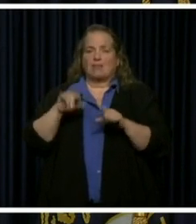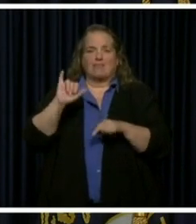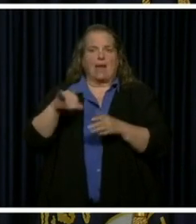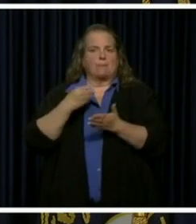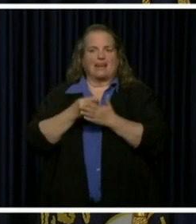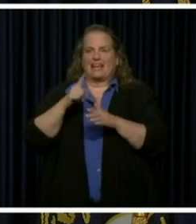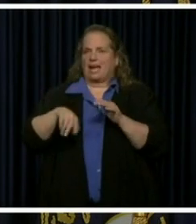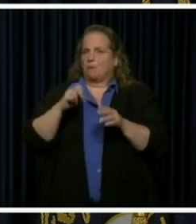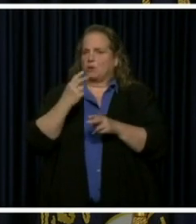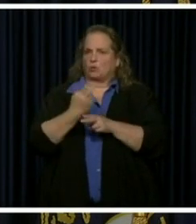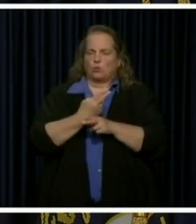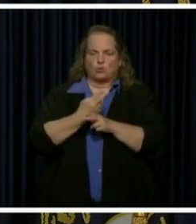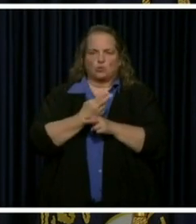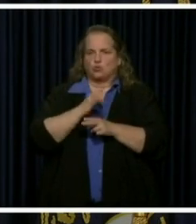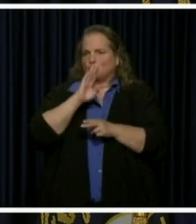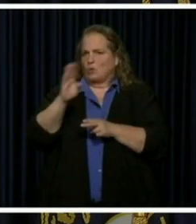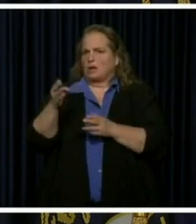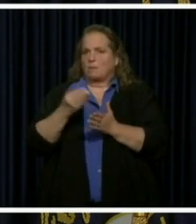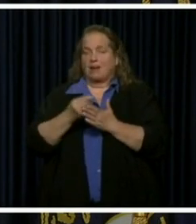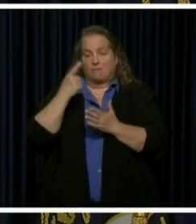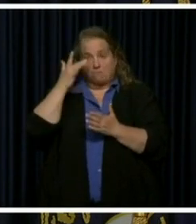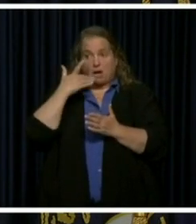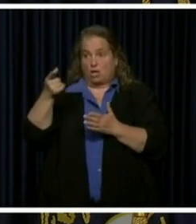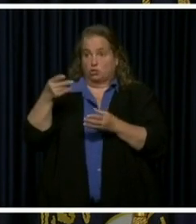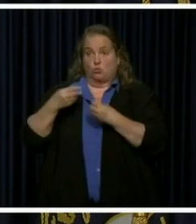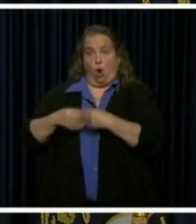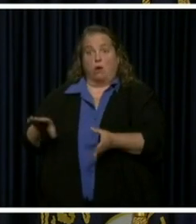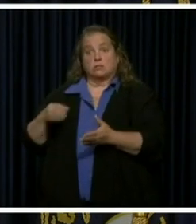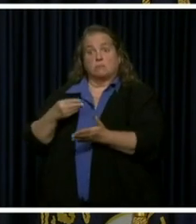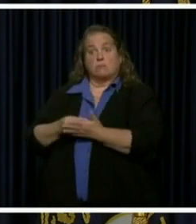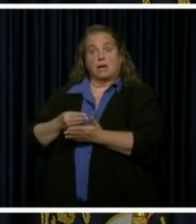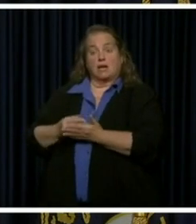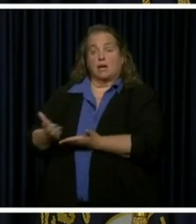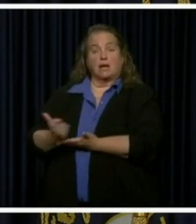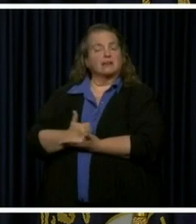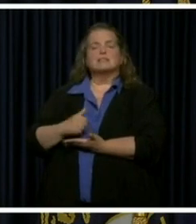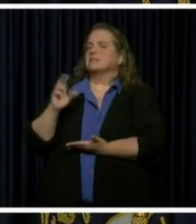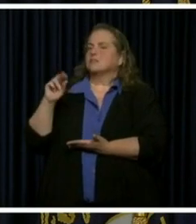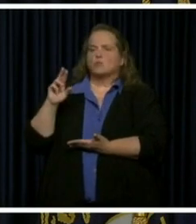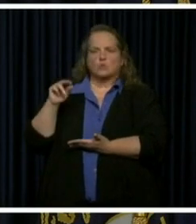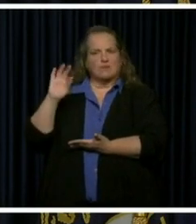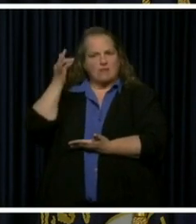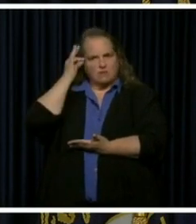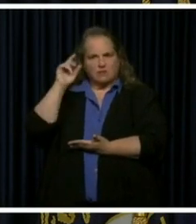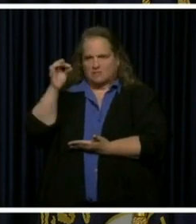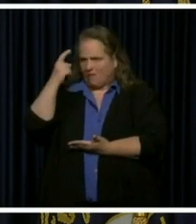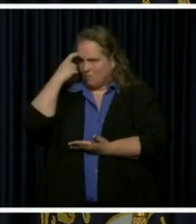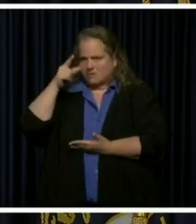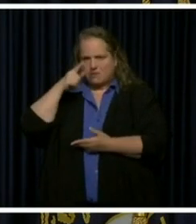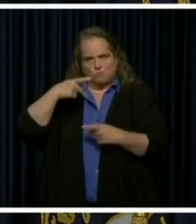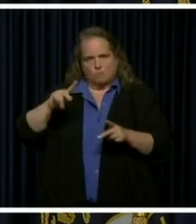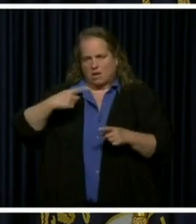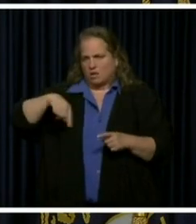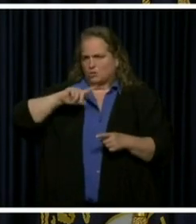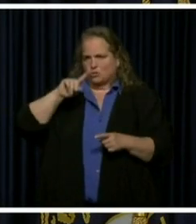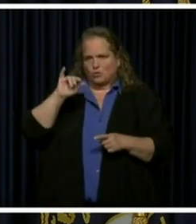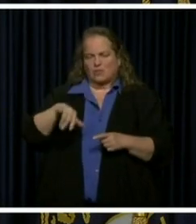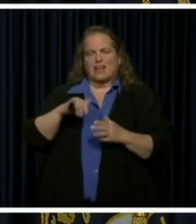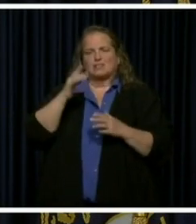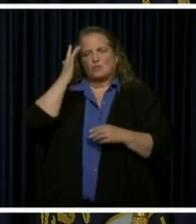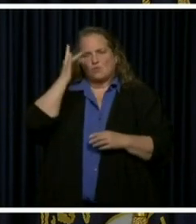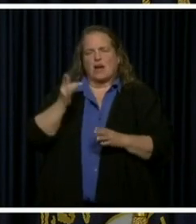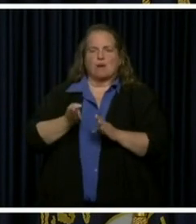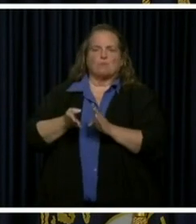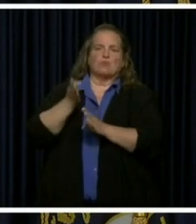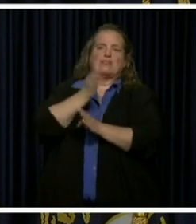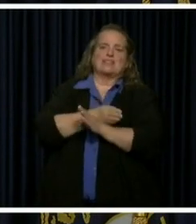can't provide direct money just for lost revenue right now. The federal government isn't allowing us to do that, and that's why that previous CARES Act